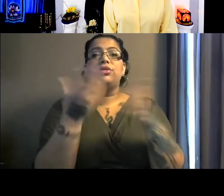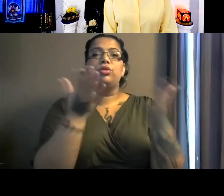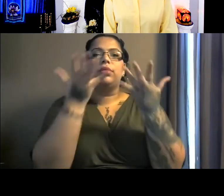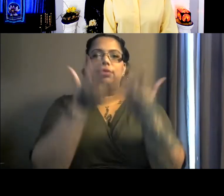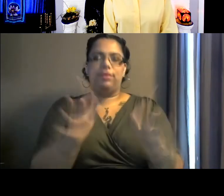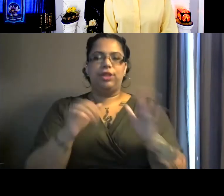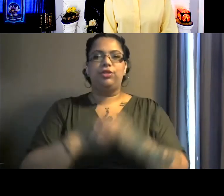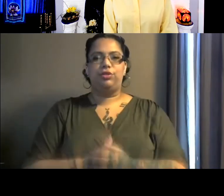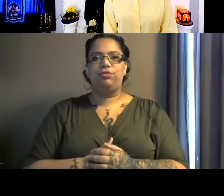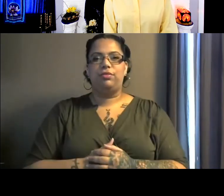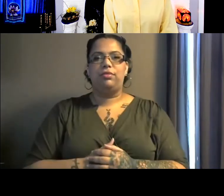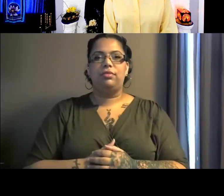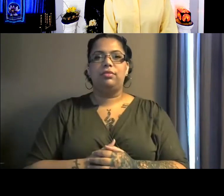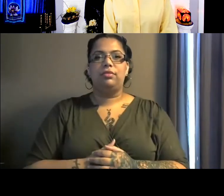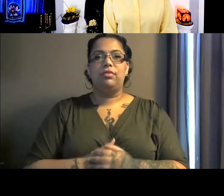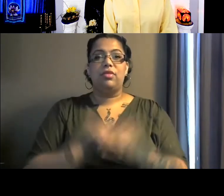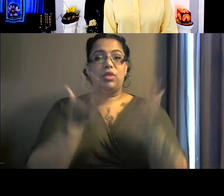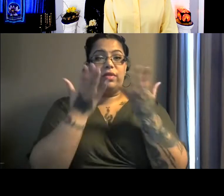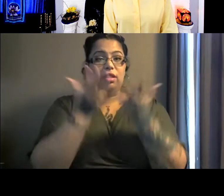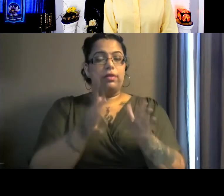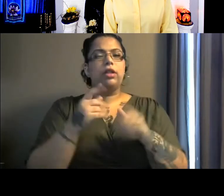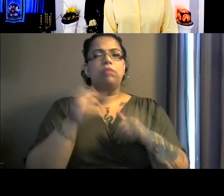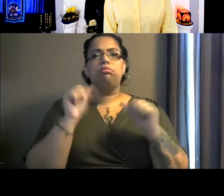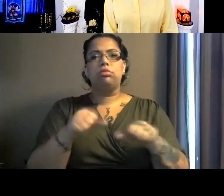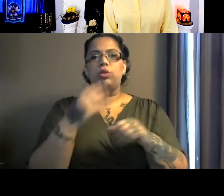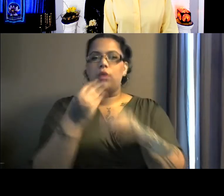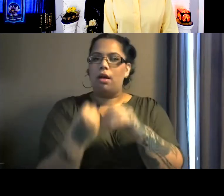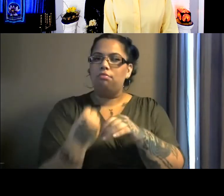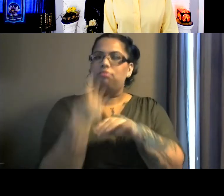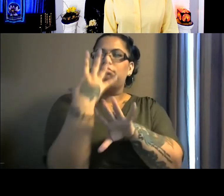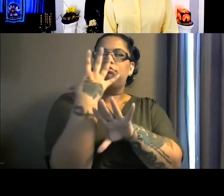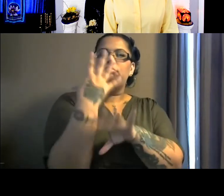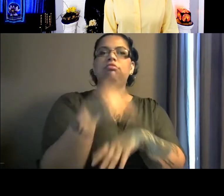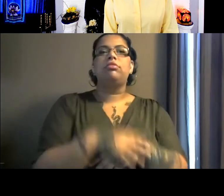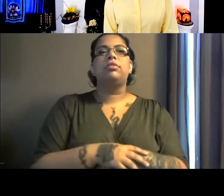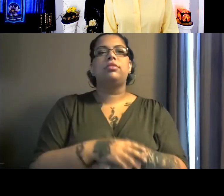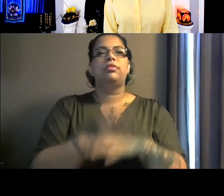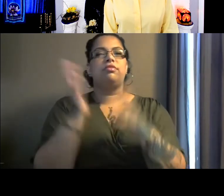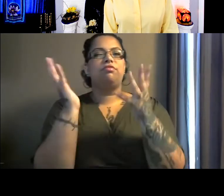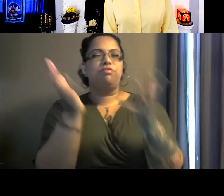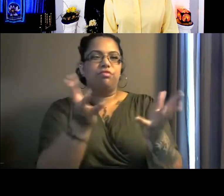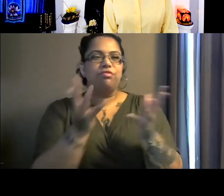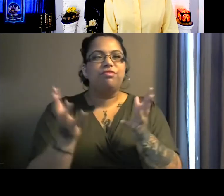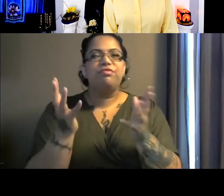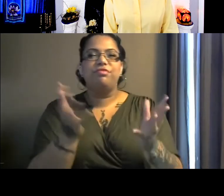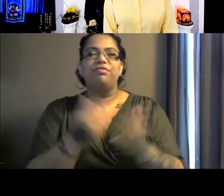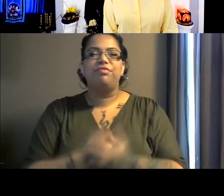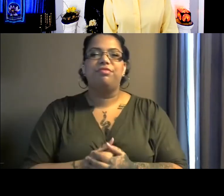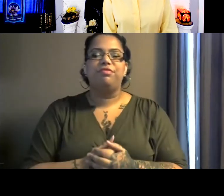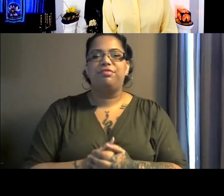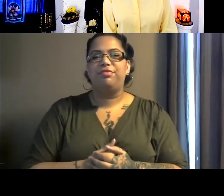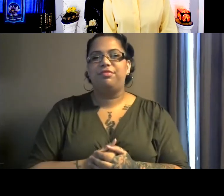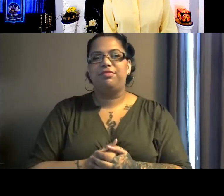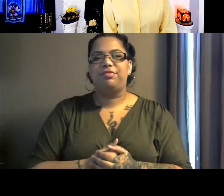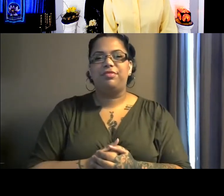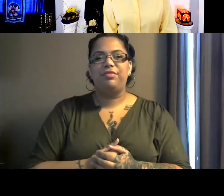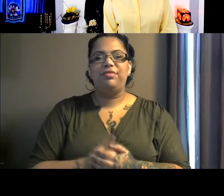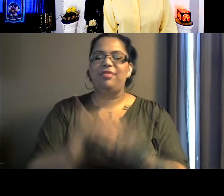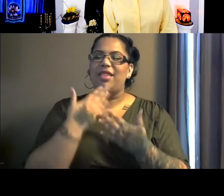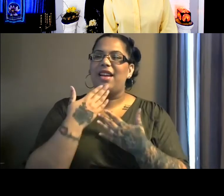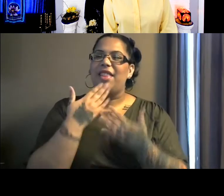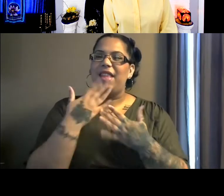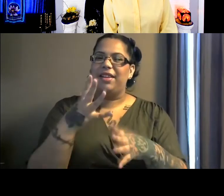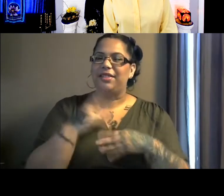service. At that time, all can come on camera to fellowship and share the love. Thank you for